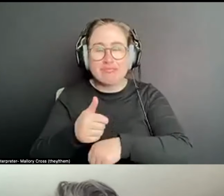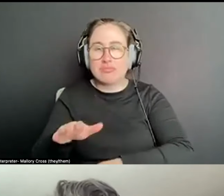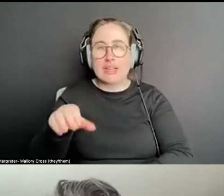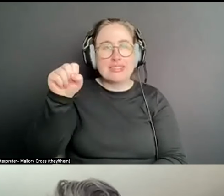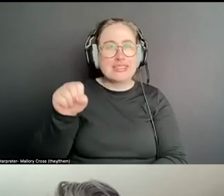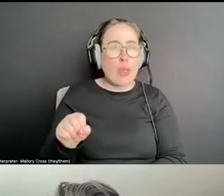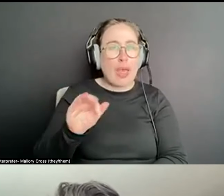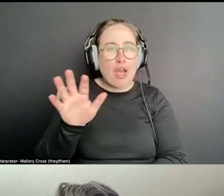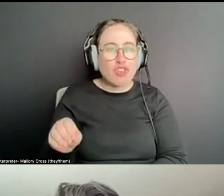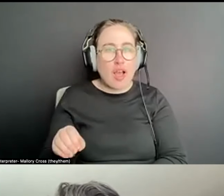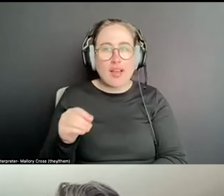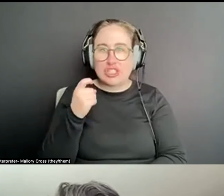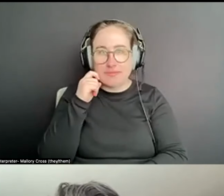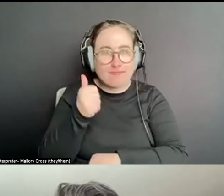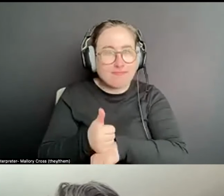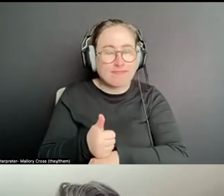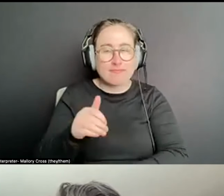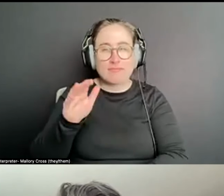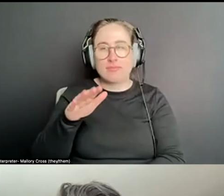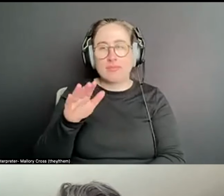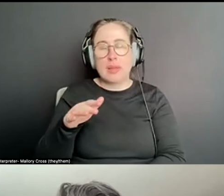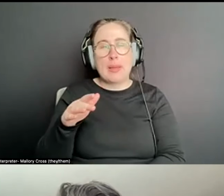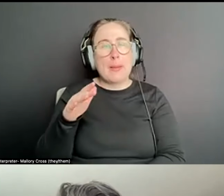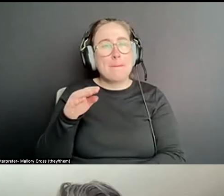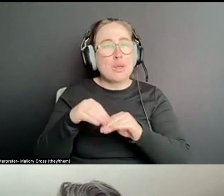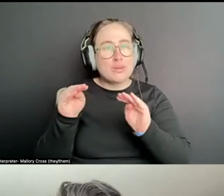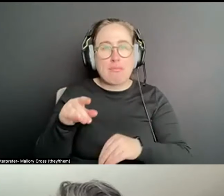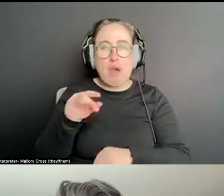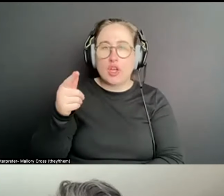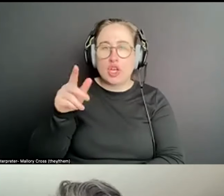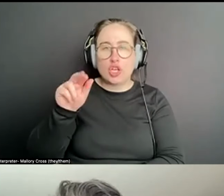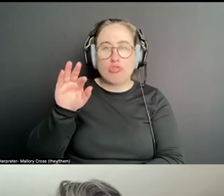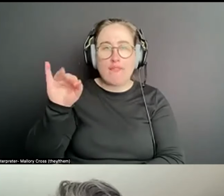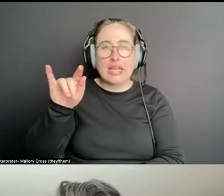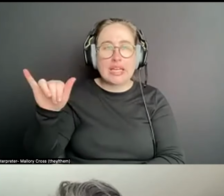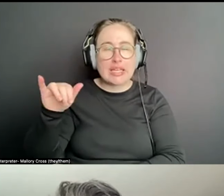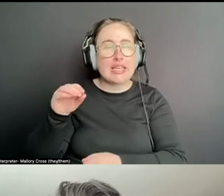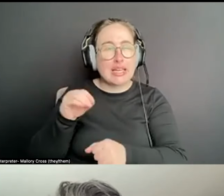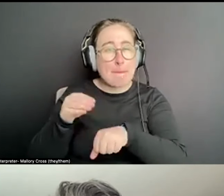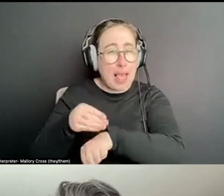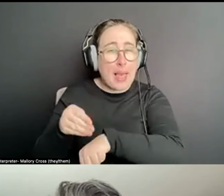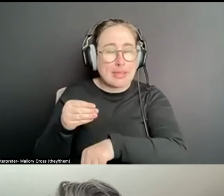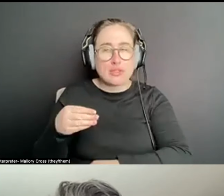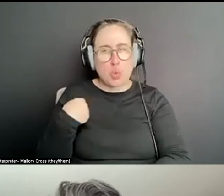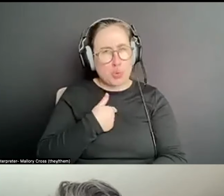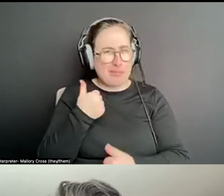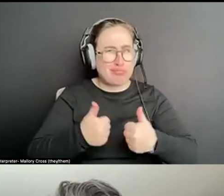Africa just launched one, Museum of Graffiti in Miami. So we're building our own institutions,